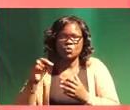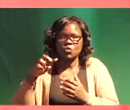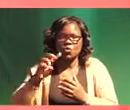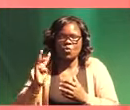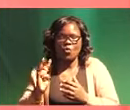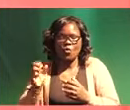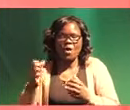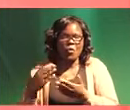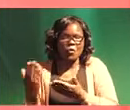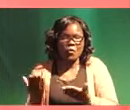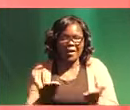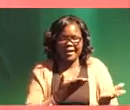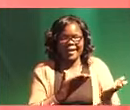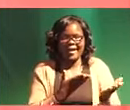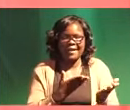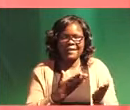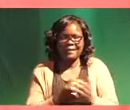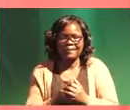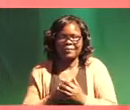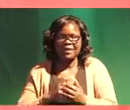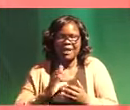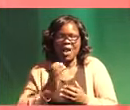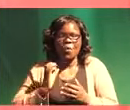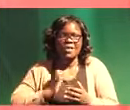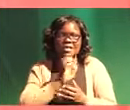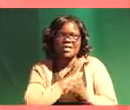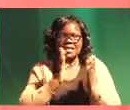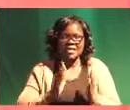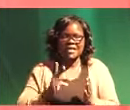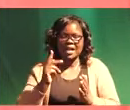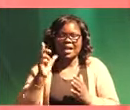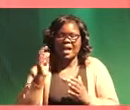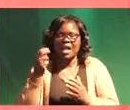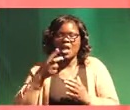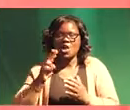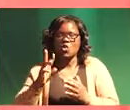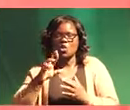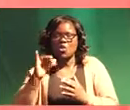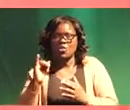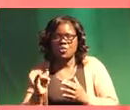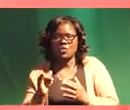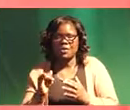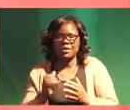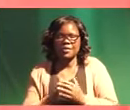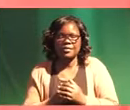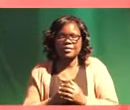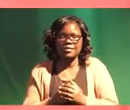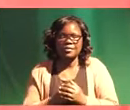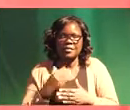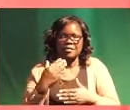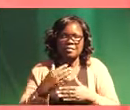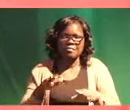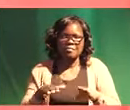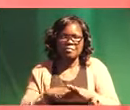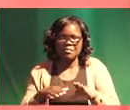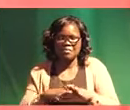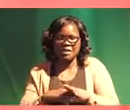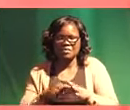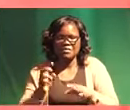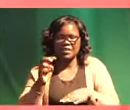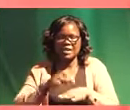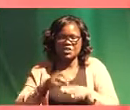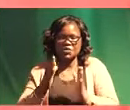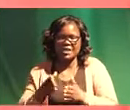sana. Our Senator, Kathuri Moronge, my colleagues, members of the National